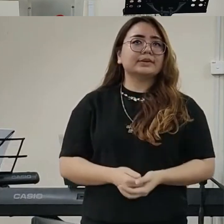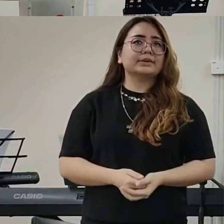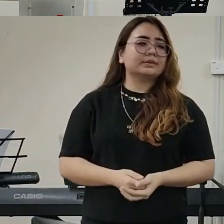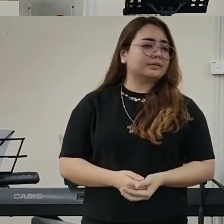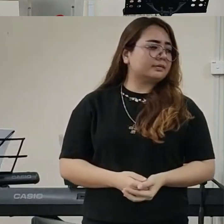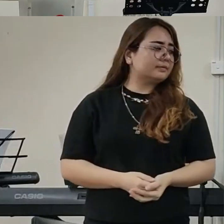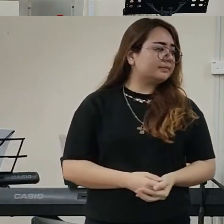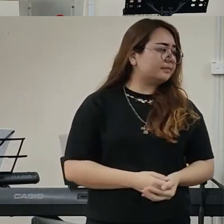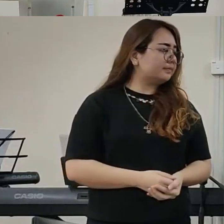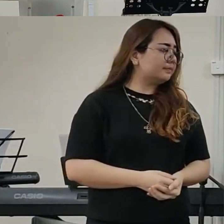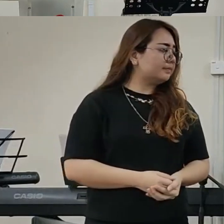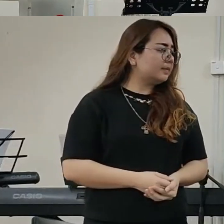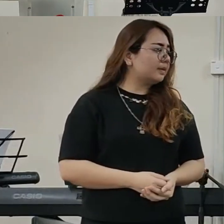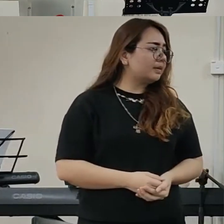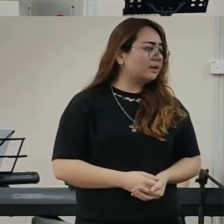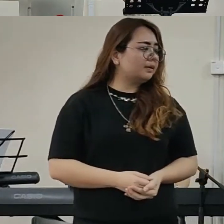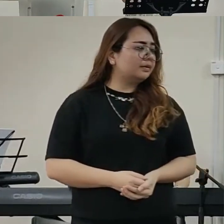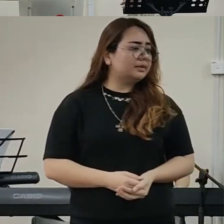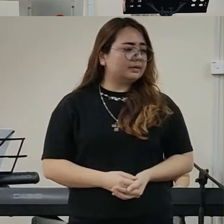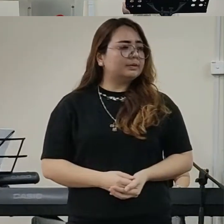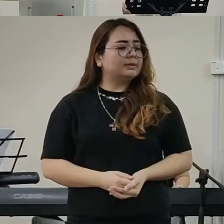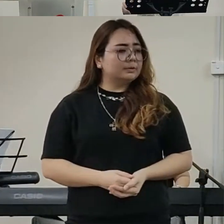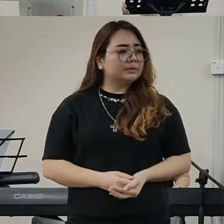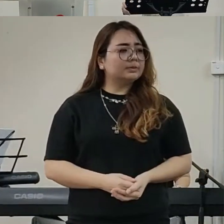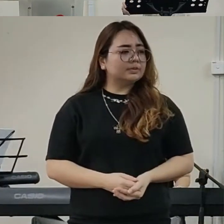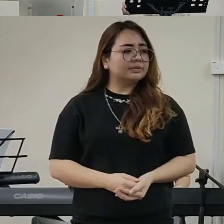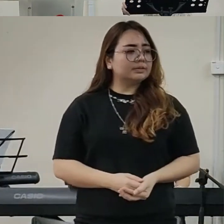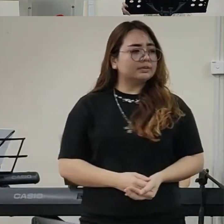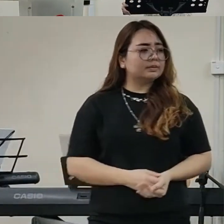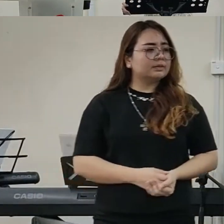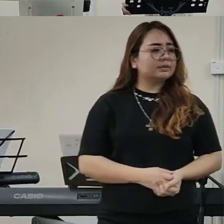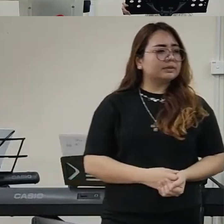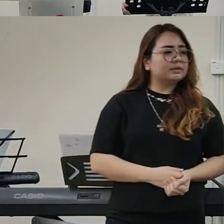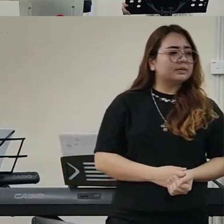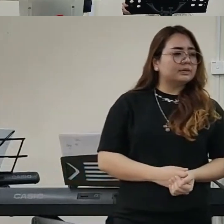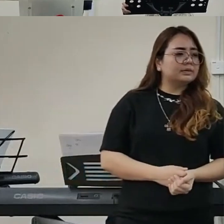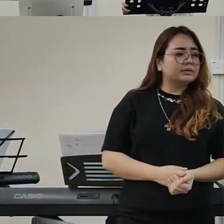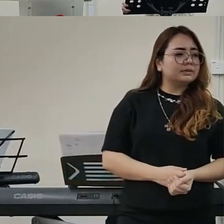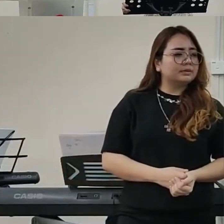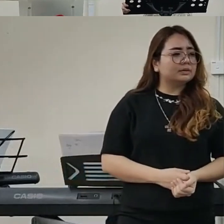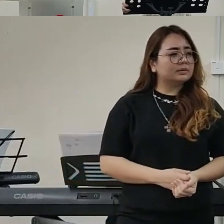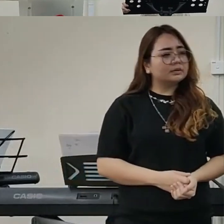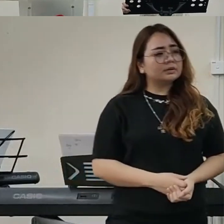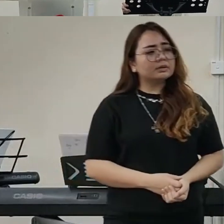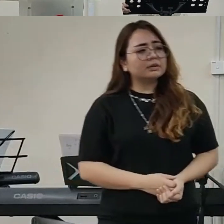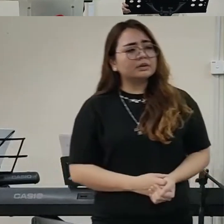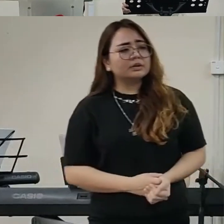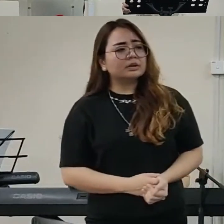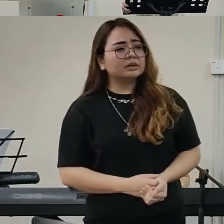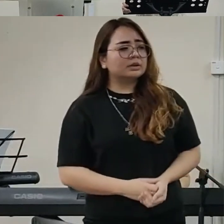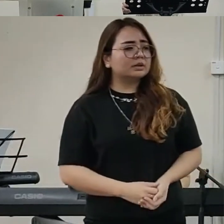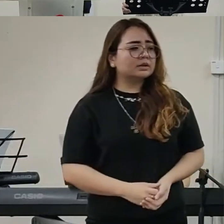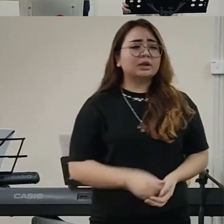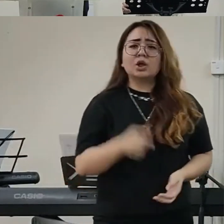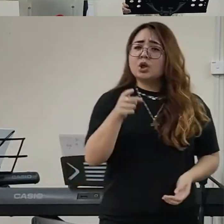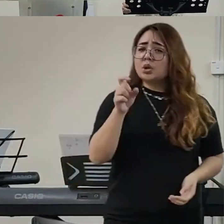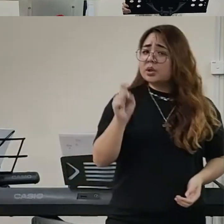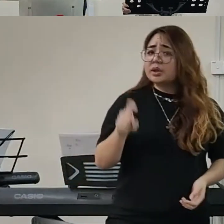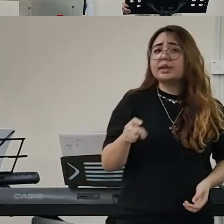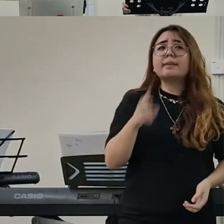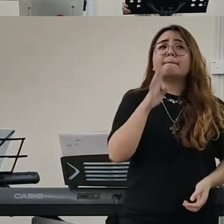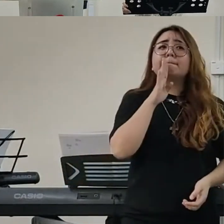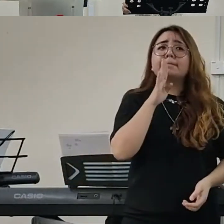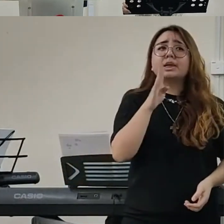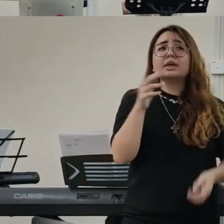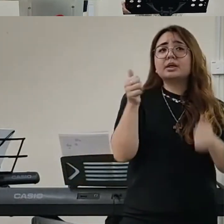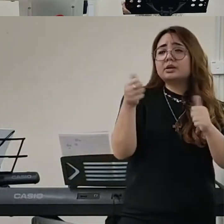didn't know that. To be a sheep enough. No. This chapter, Ezekiel 34, is about being a shepherd.